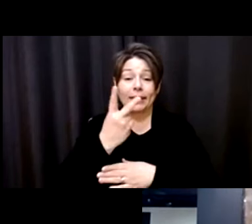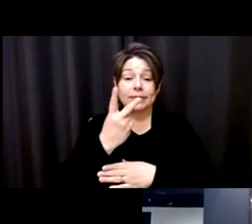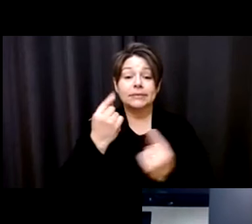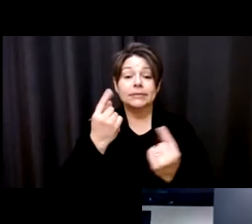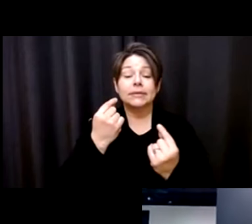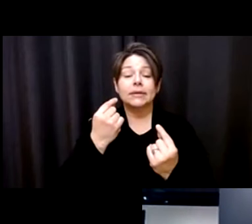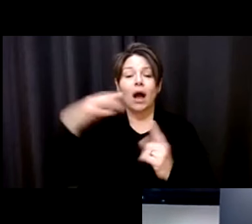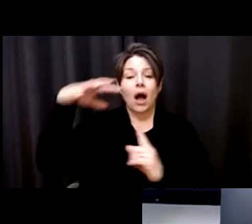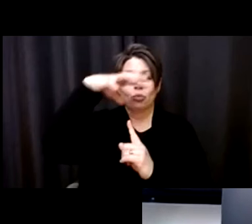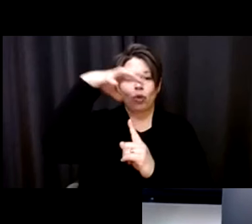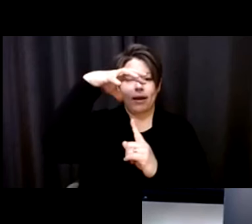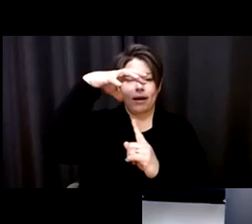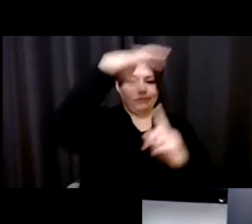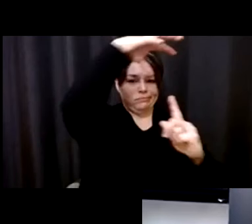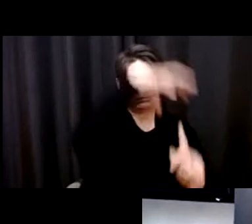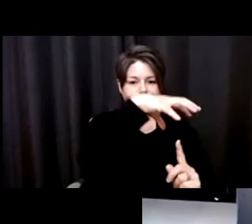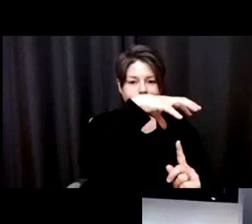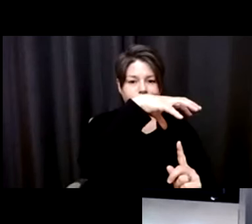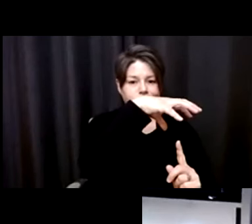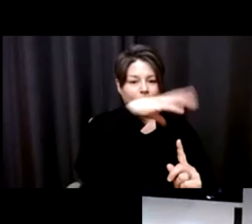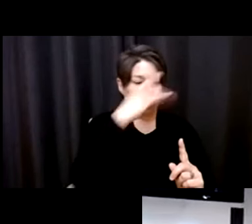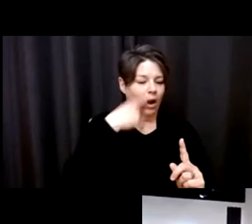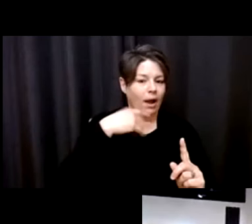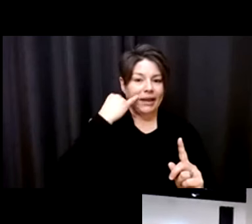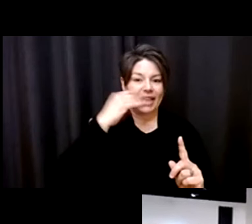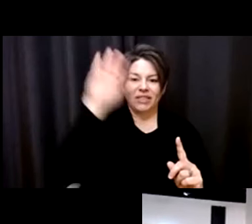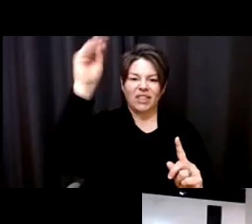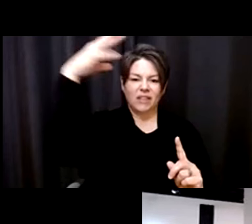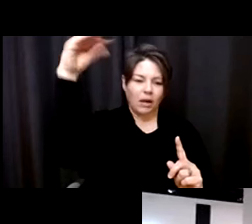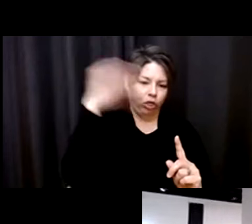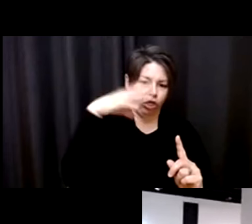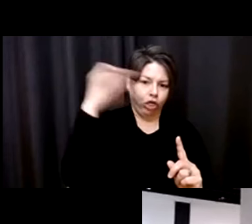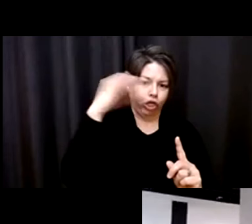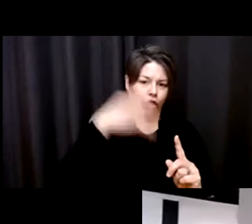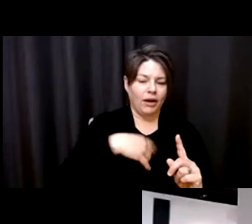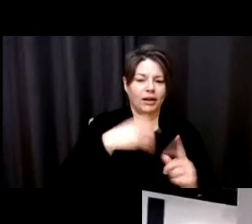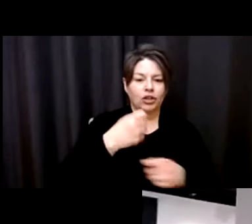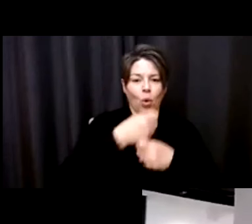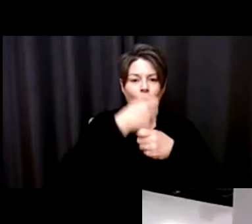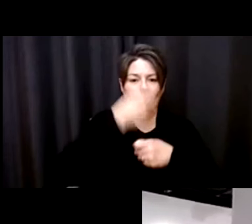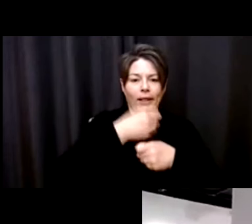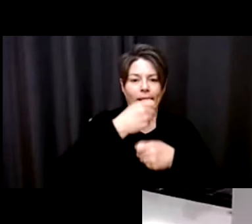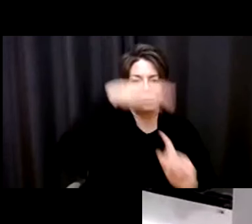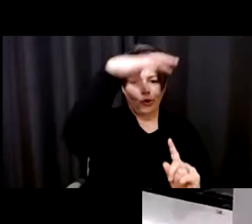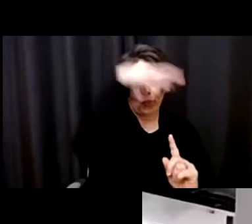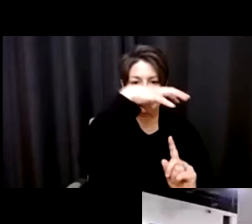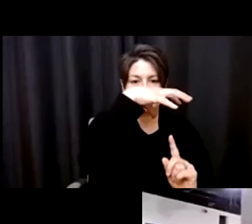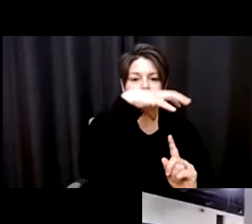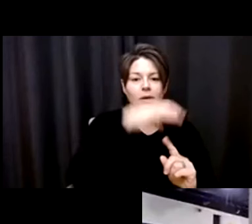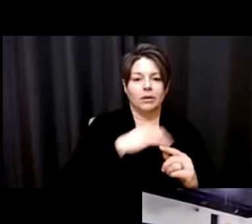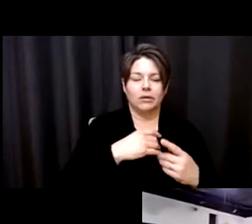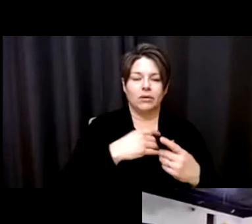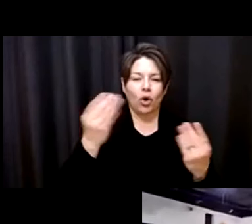them. Oh, wow. So that they don't, you know, roast to death in the sunshine. Mm-hmm. You know, so now we have one of those shade cloths,